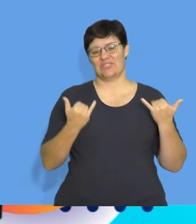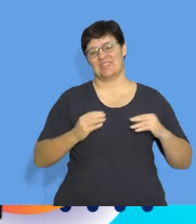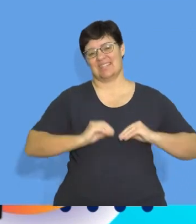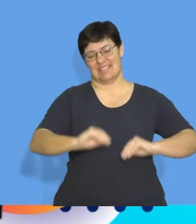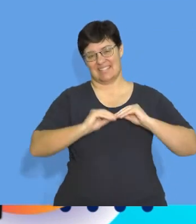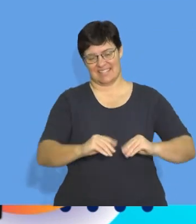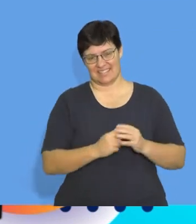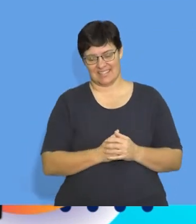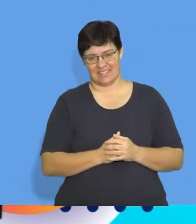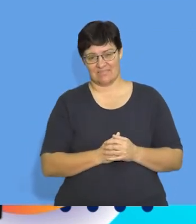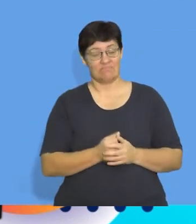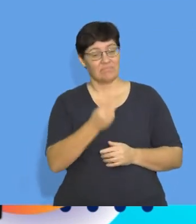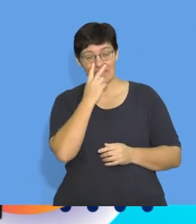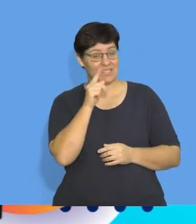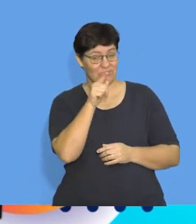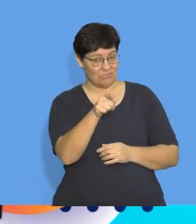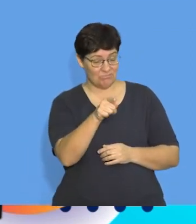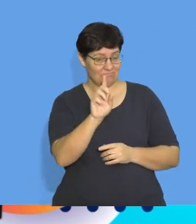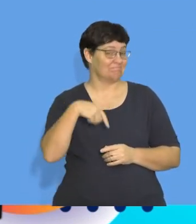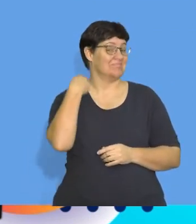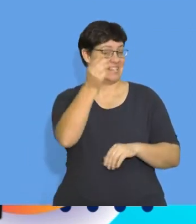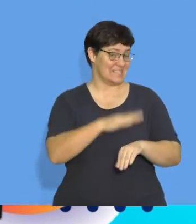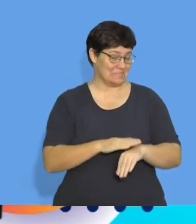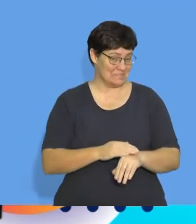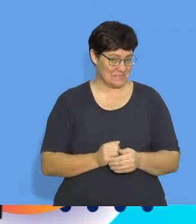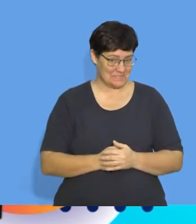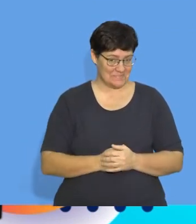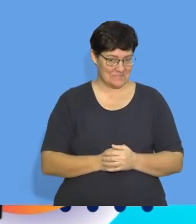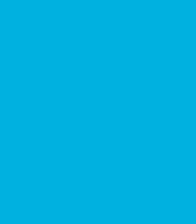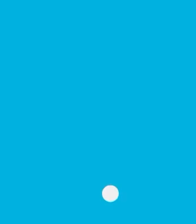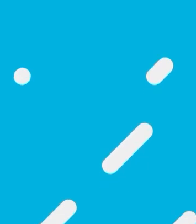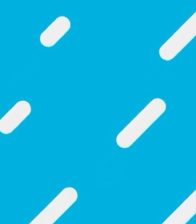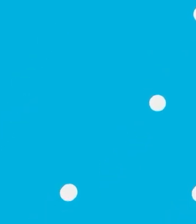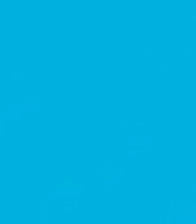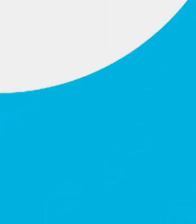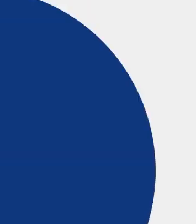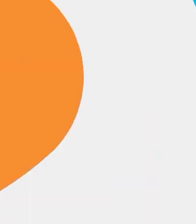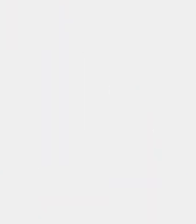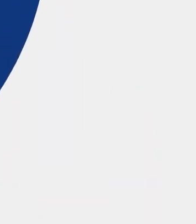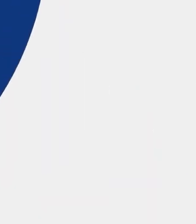and I will see you again next time.